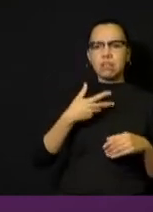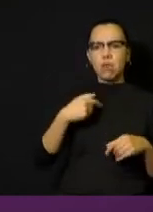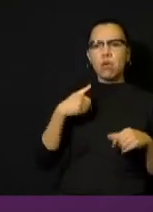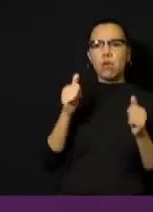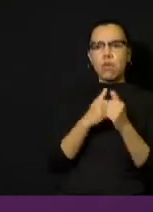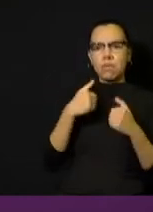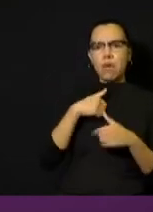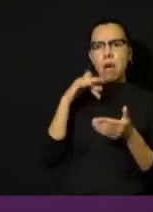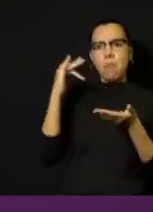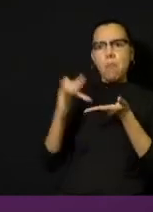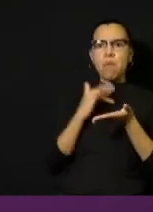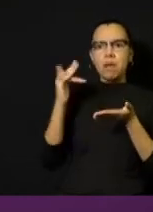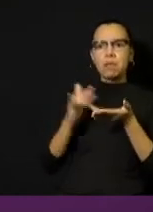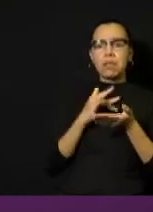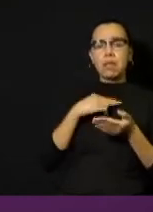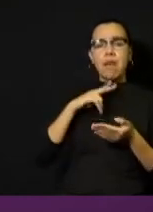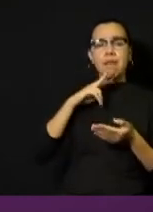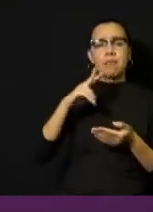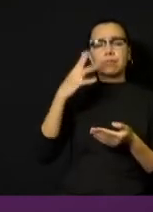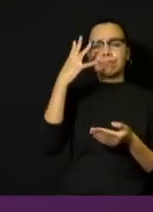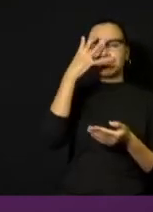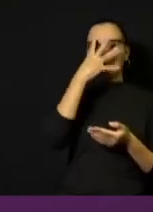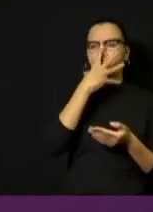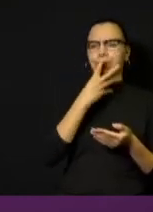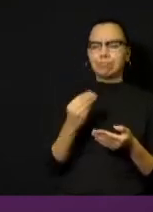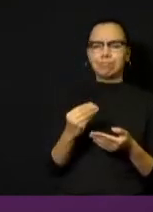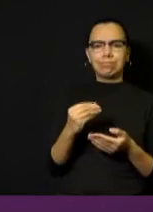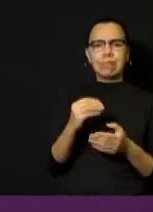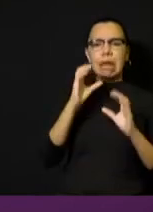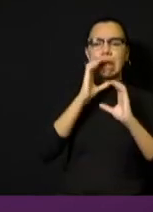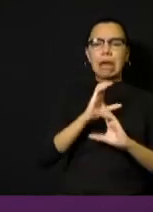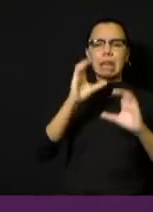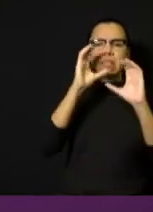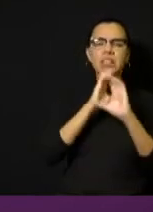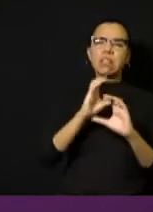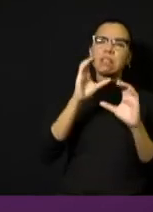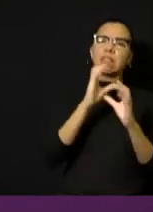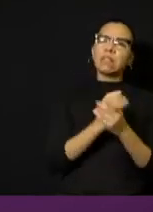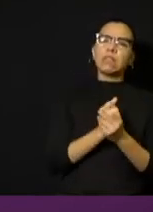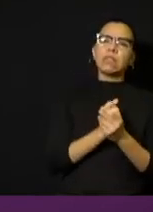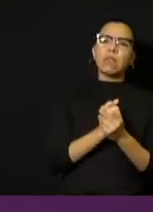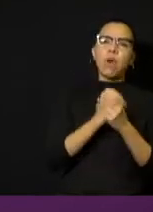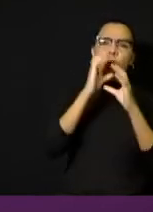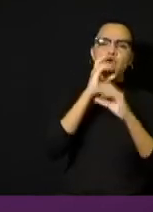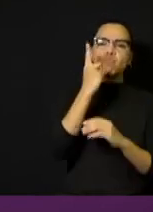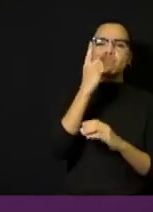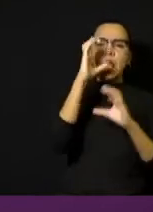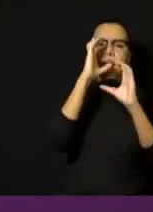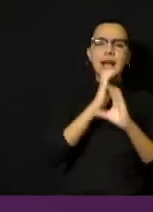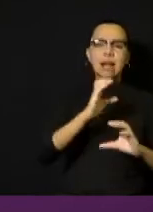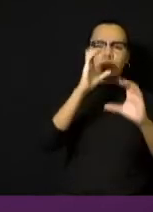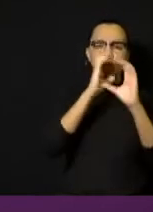now she's with me. She sang, well,